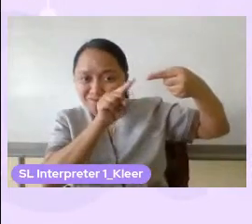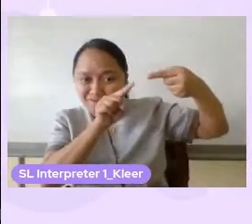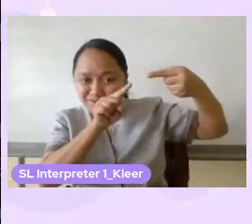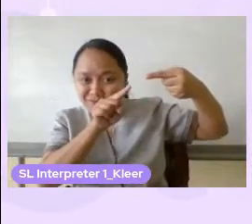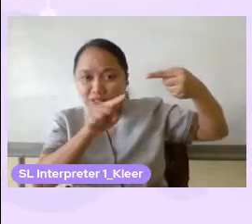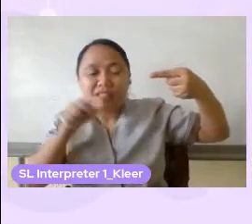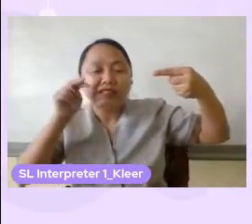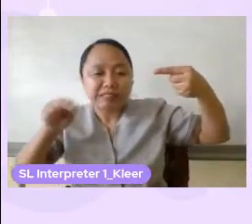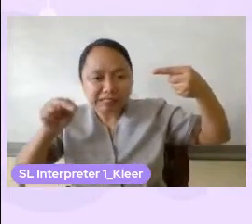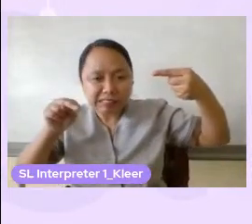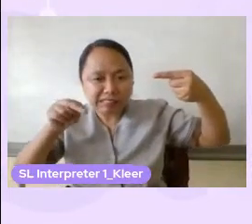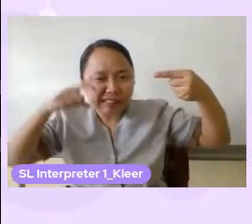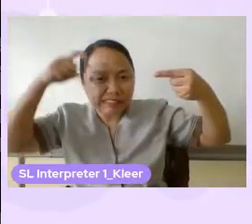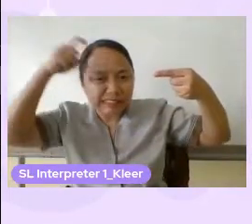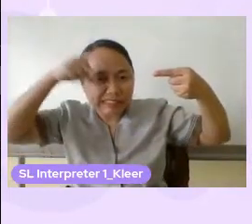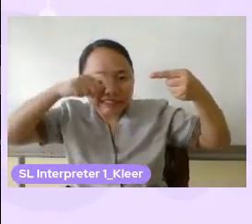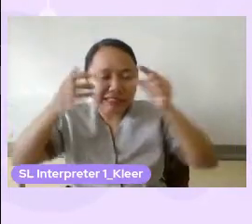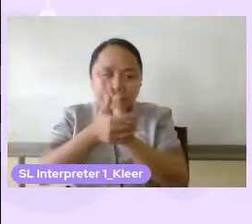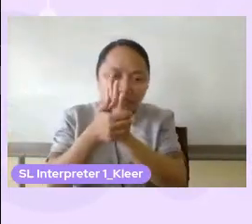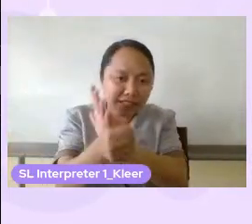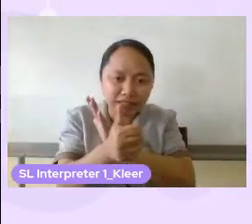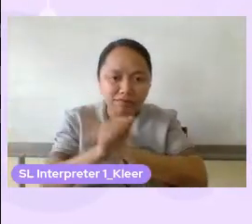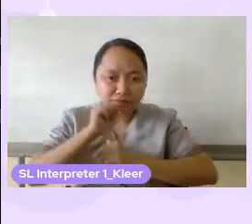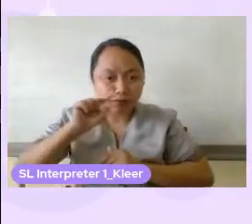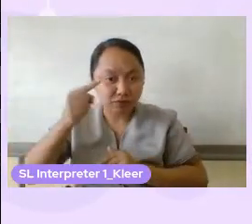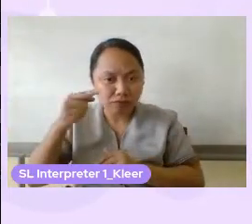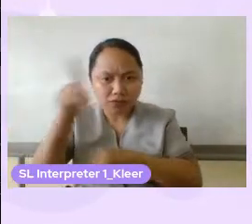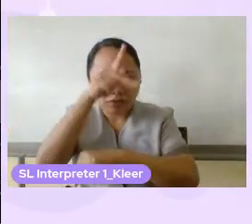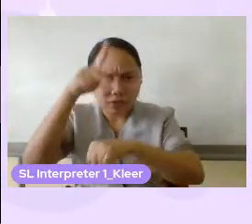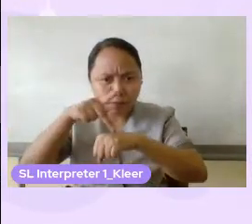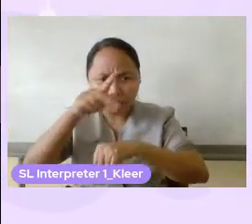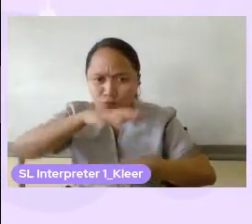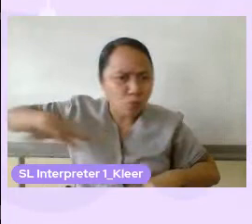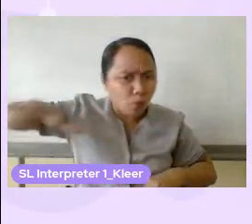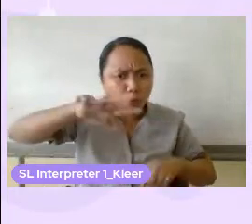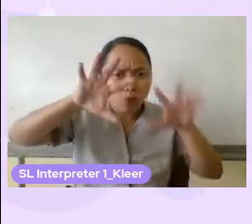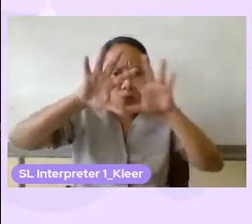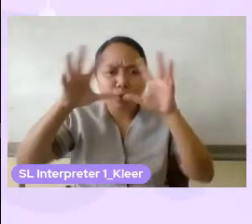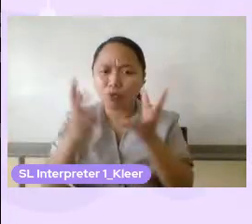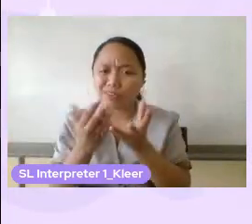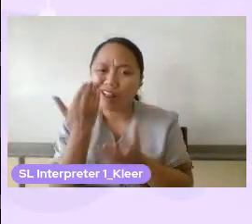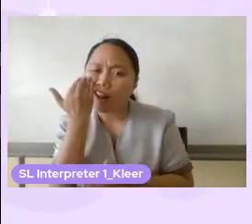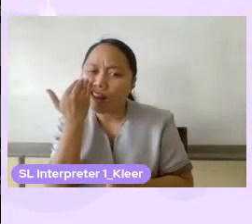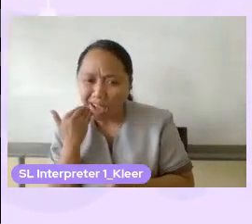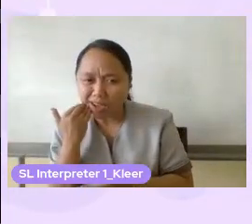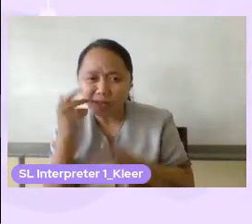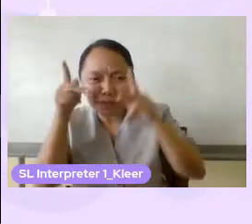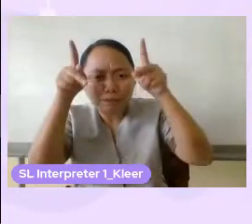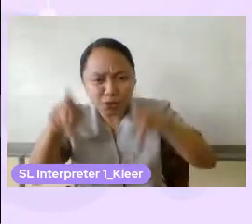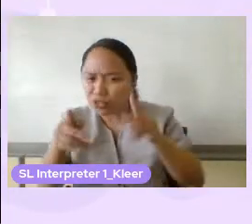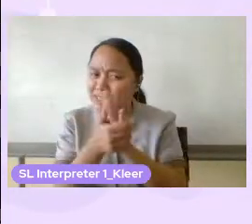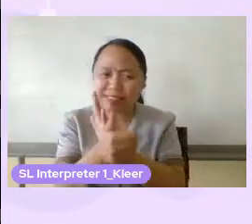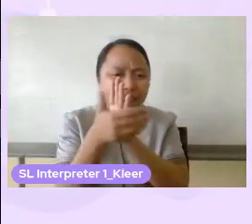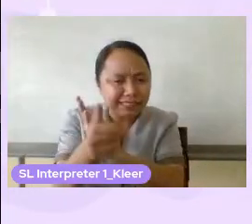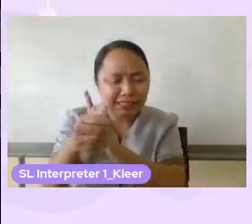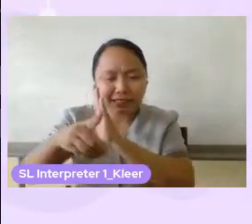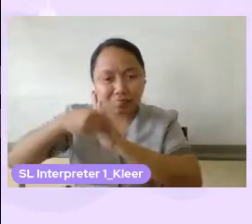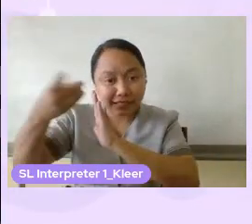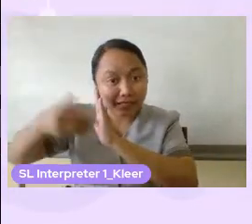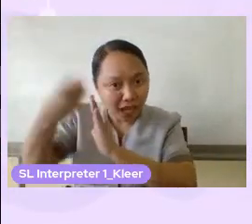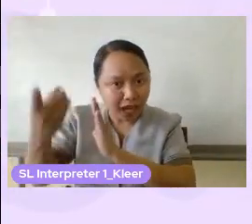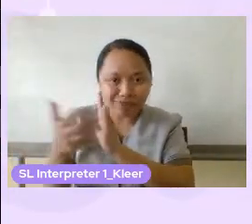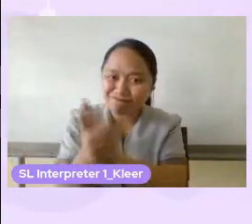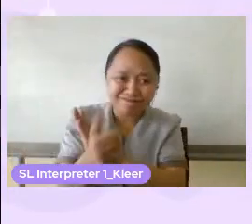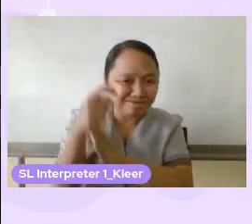globally. Hindi lang sa Pilipinas, kundi sa buong mundo, kulang na kulang po tayo ng tao na magagaling sa digital skills.